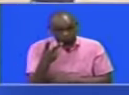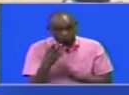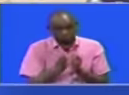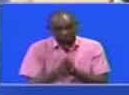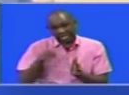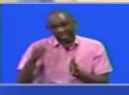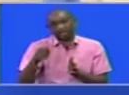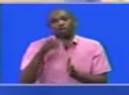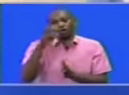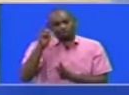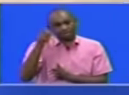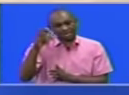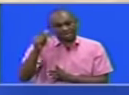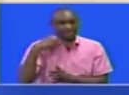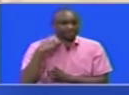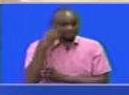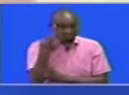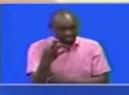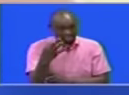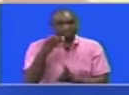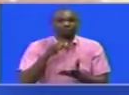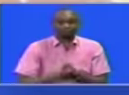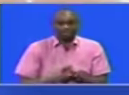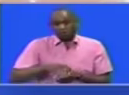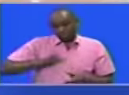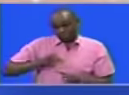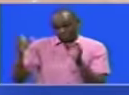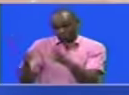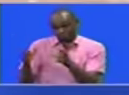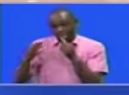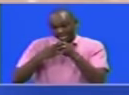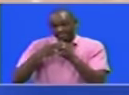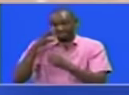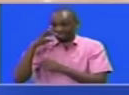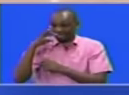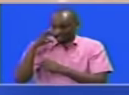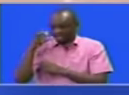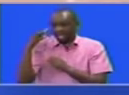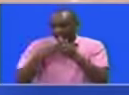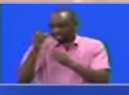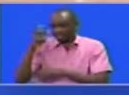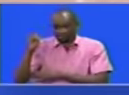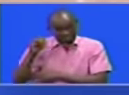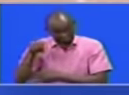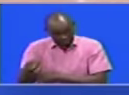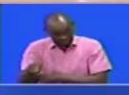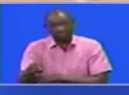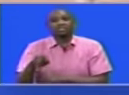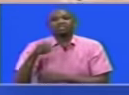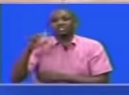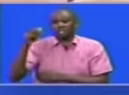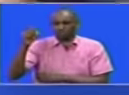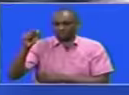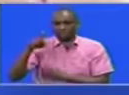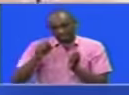with Ferdinand Omanyala taking the third position. In the women's 800 metres final, Emily Cherotich emerged victorious ahead of